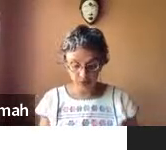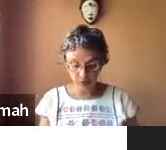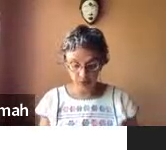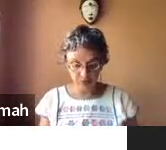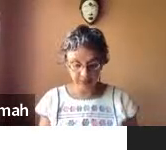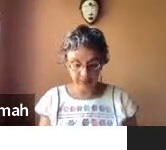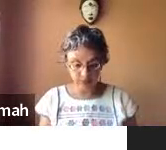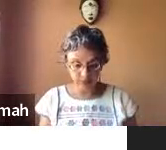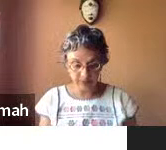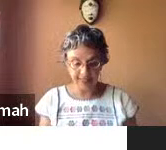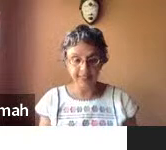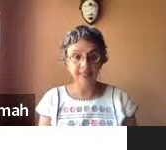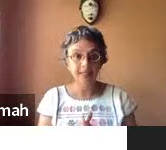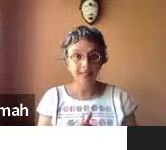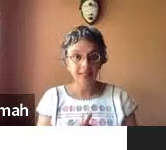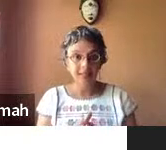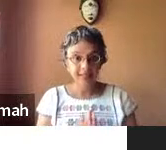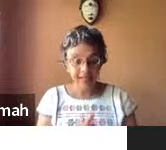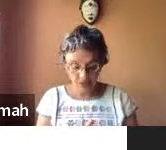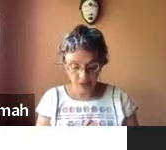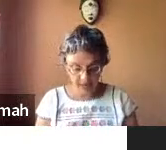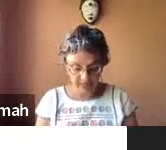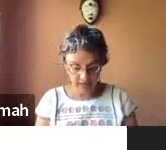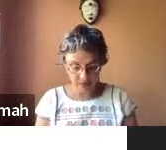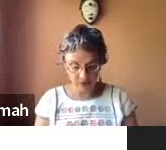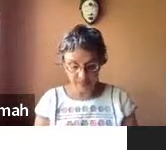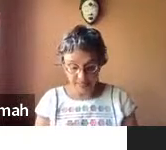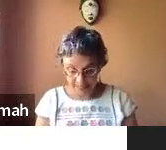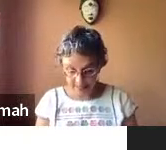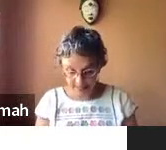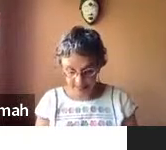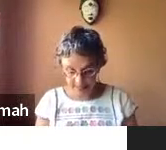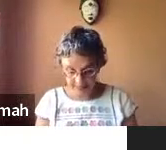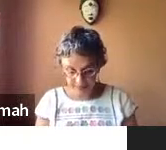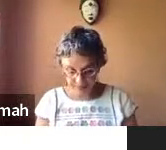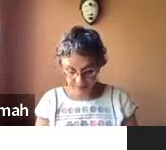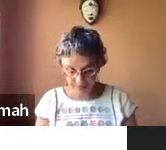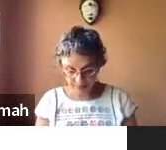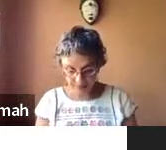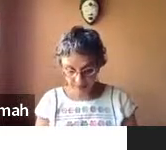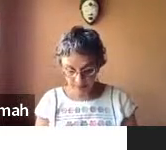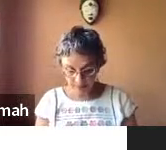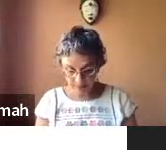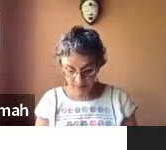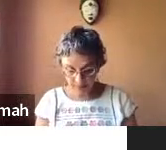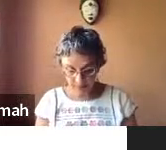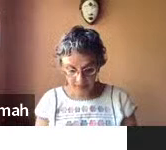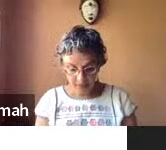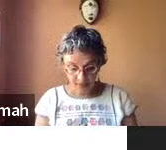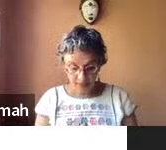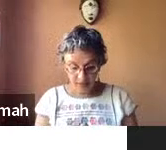with COVID-related care and other needs.